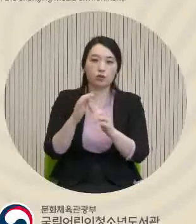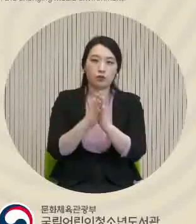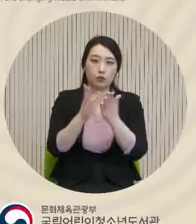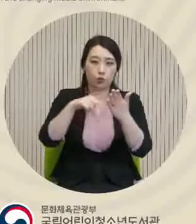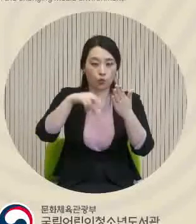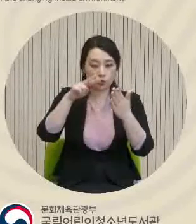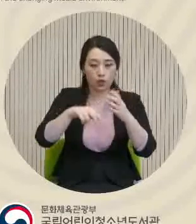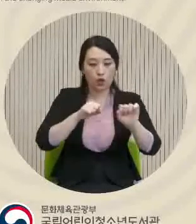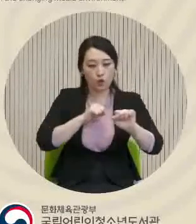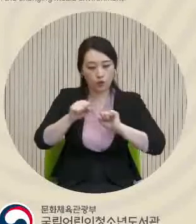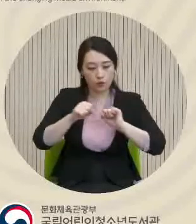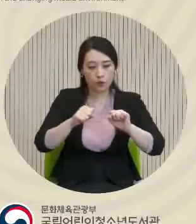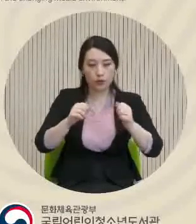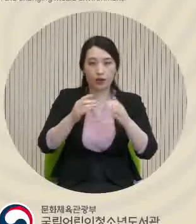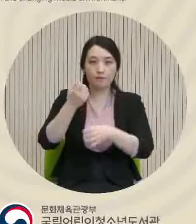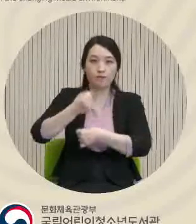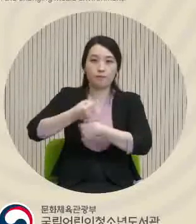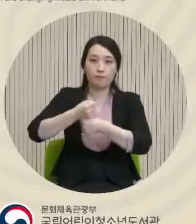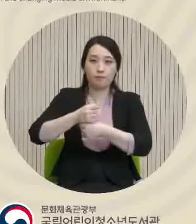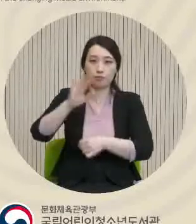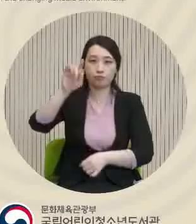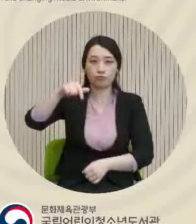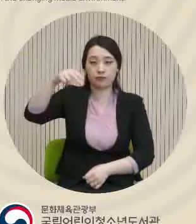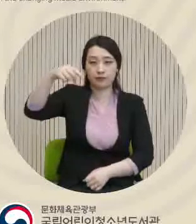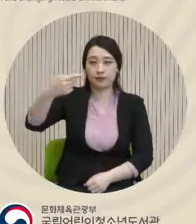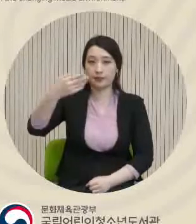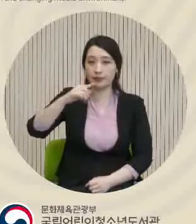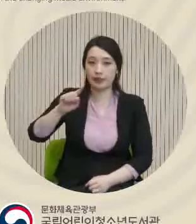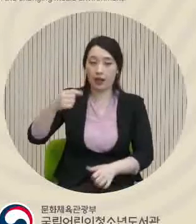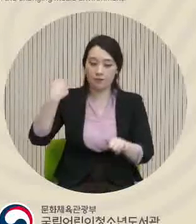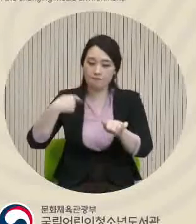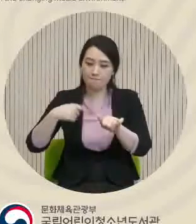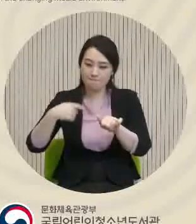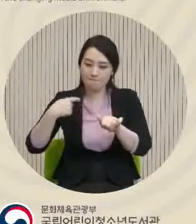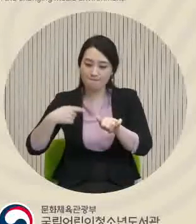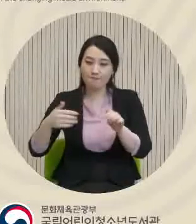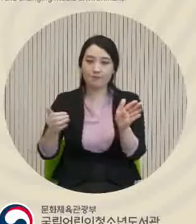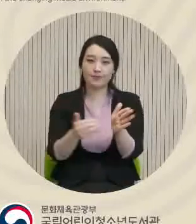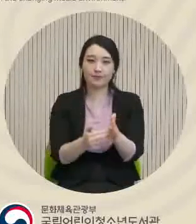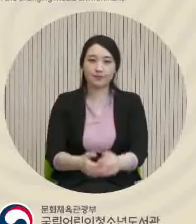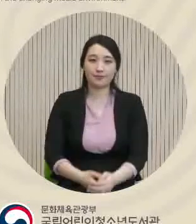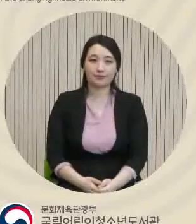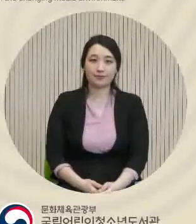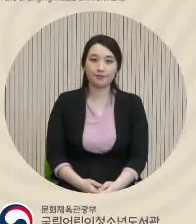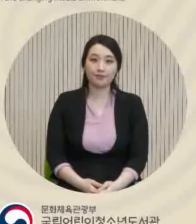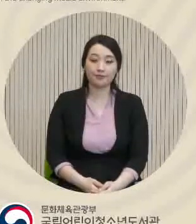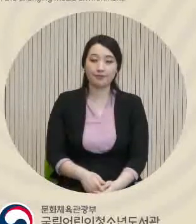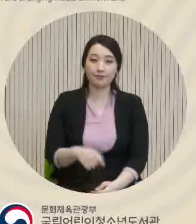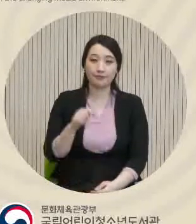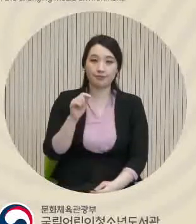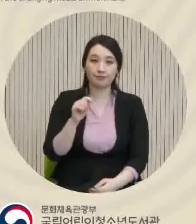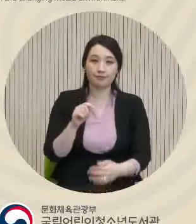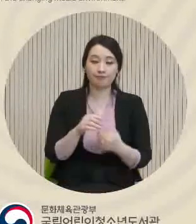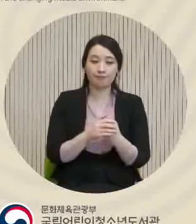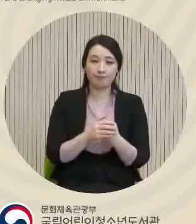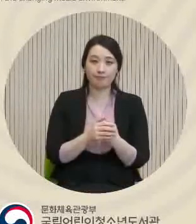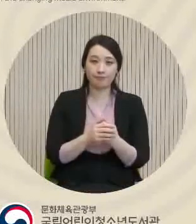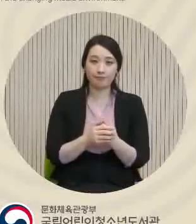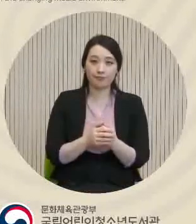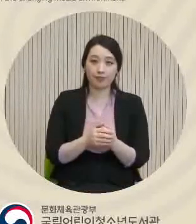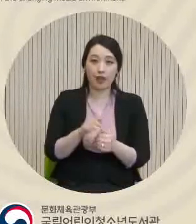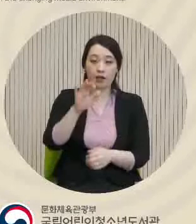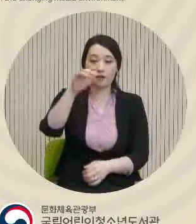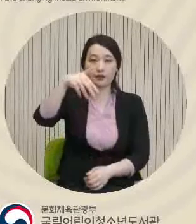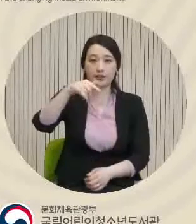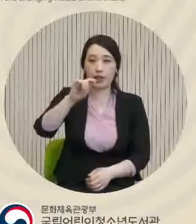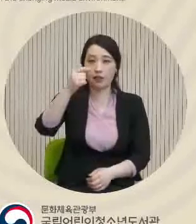the teachers used the podcast program and bookstagram program with their children. In these